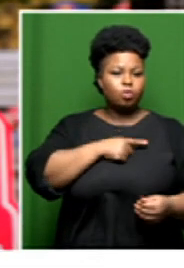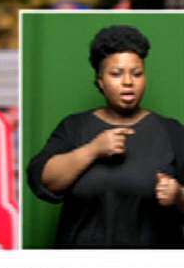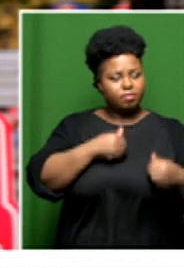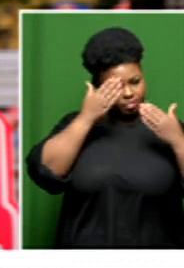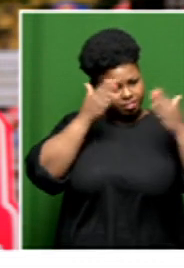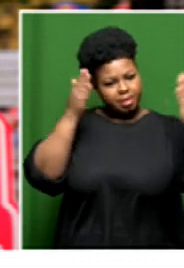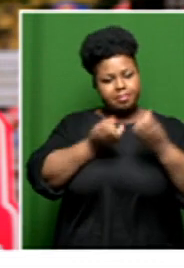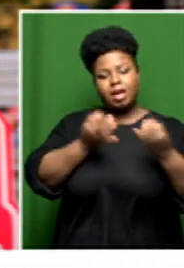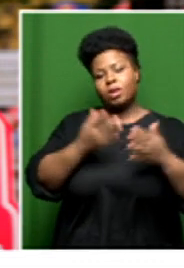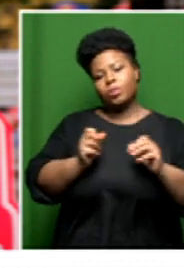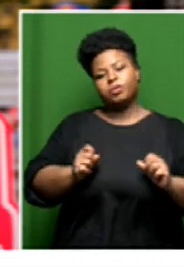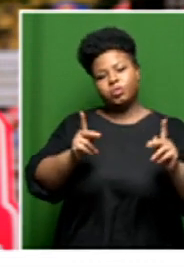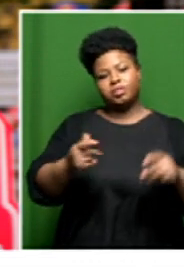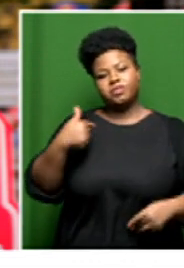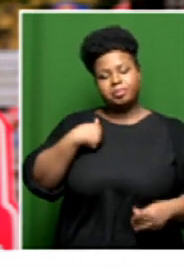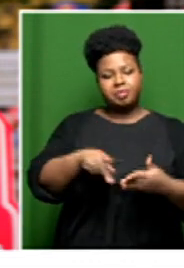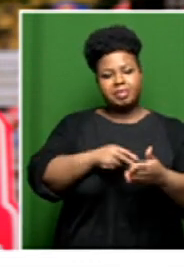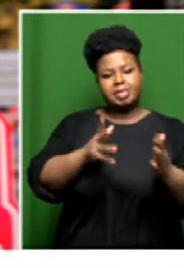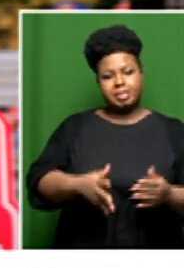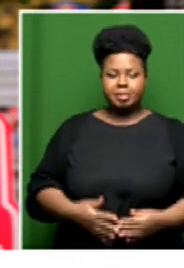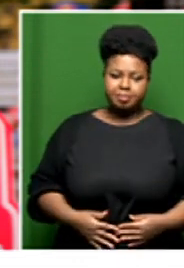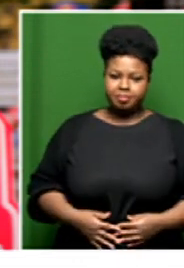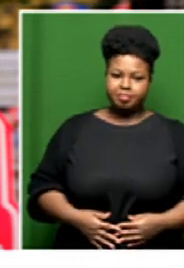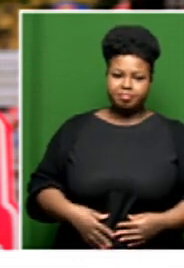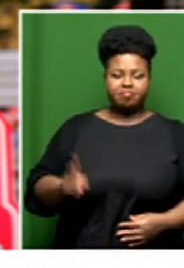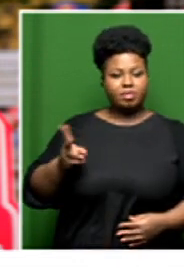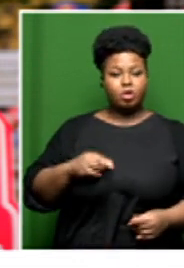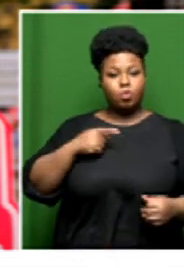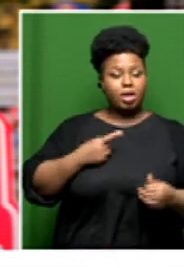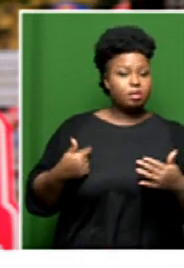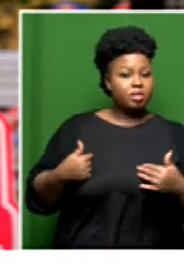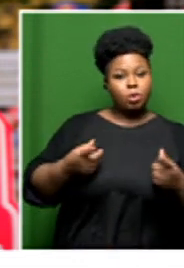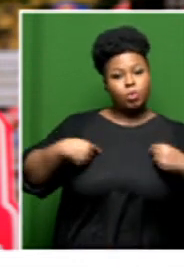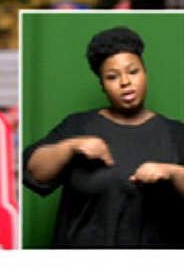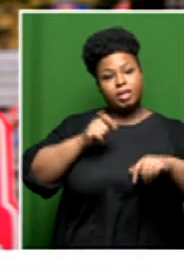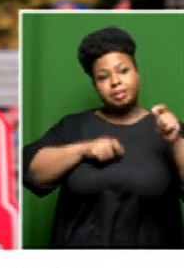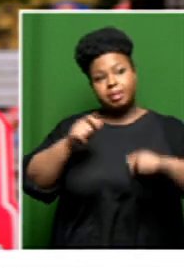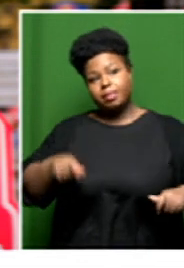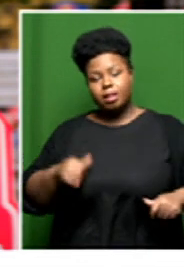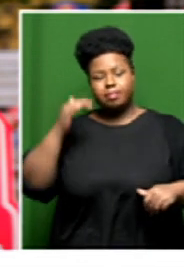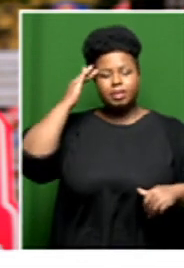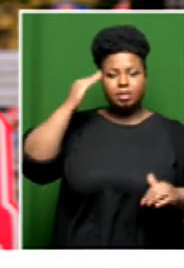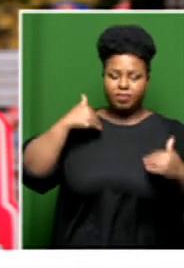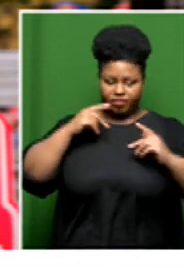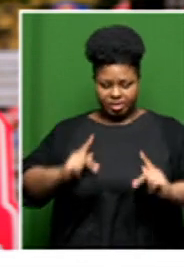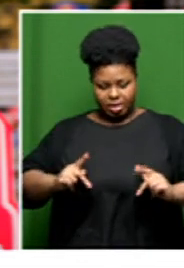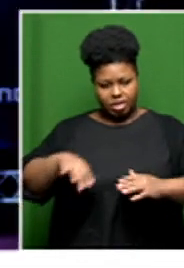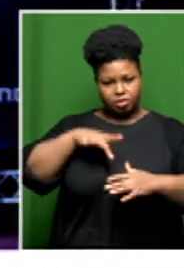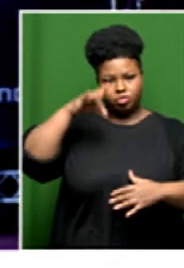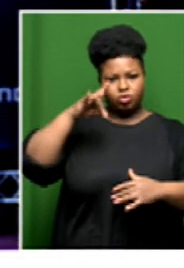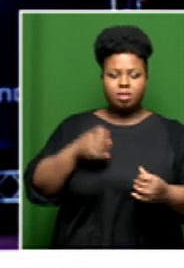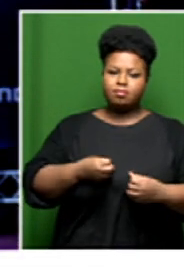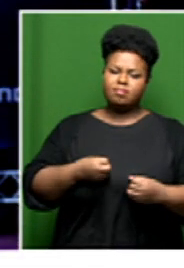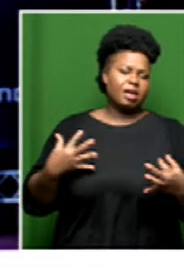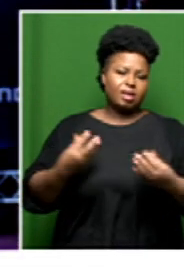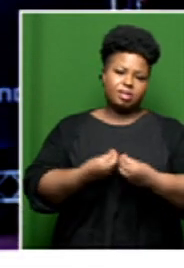opened up so many different opportunities for us as dancers. It has grown us as people. Mentally, physically, spiritually, it has